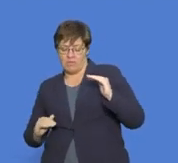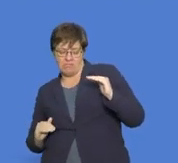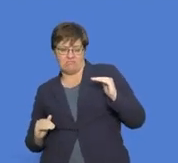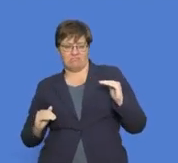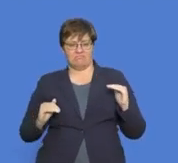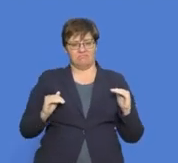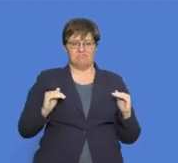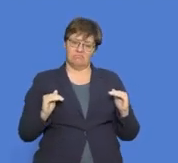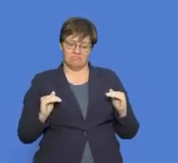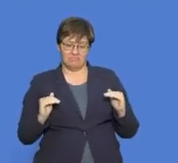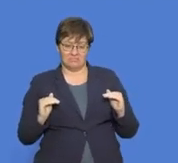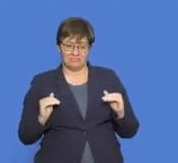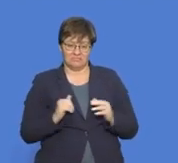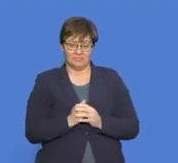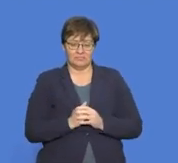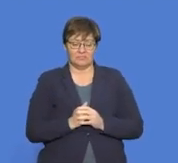concentration.